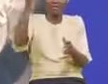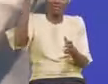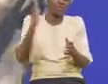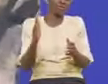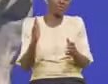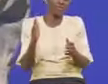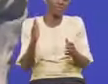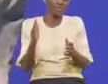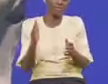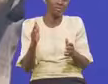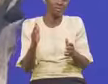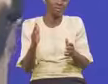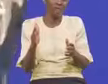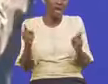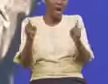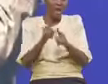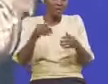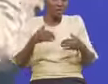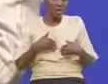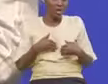Ivia ye va ɖo.